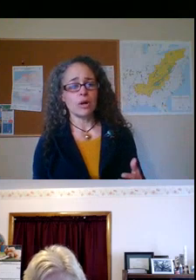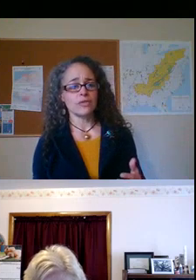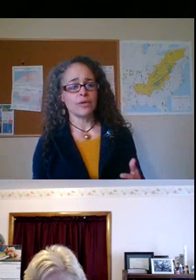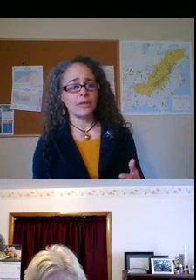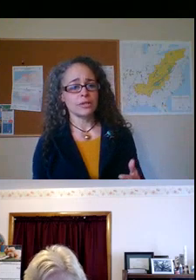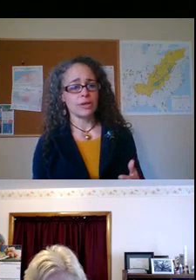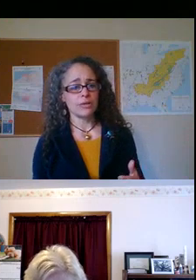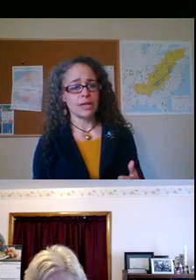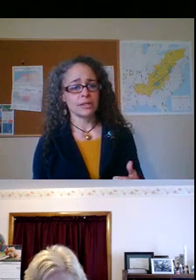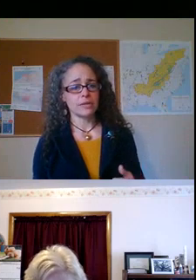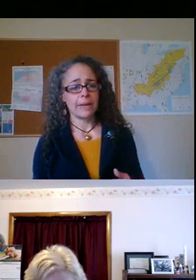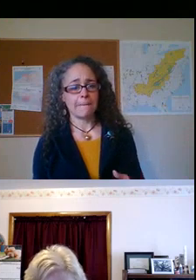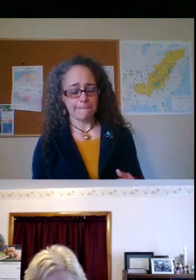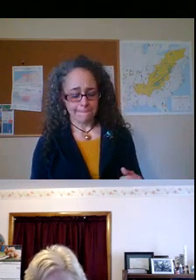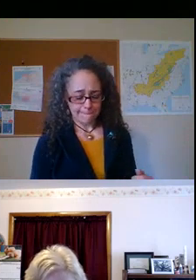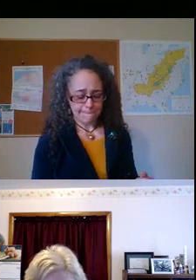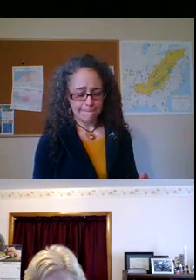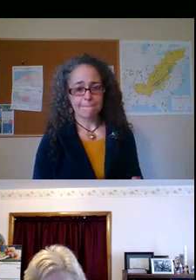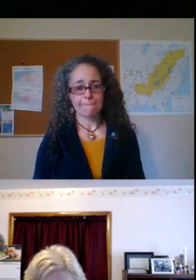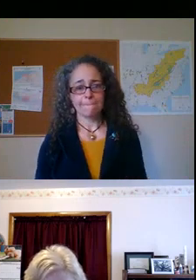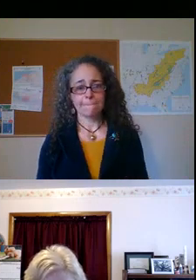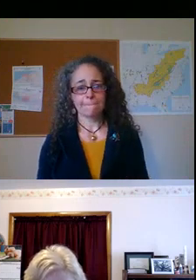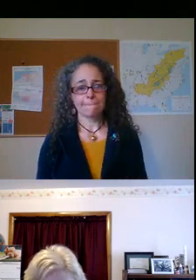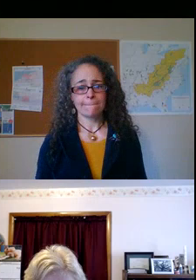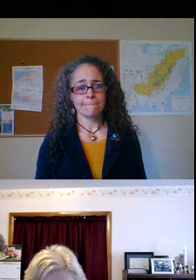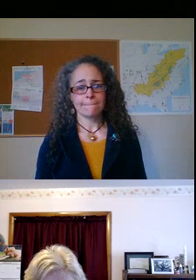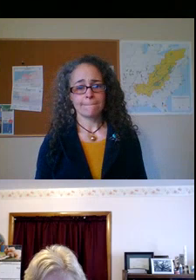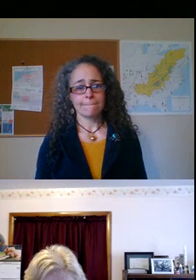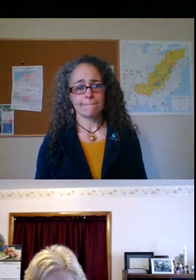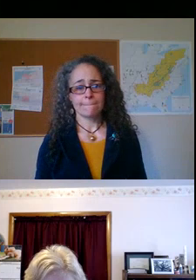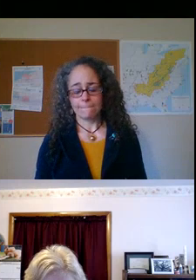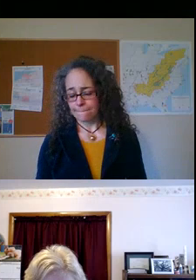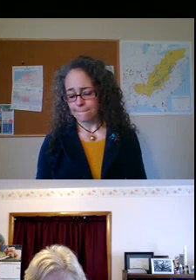And same goes for all those other things, right?